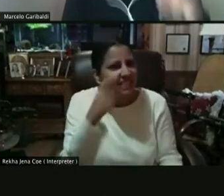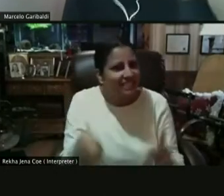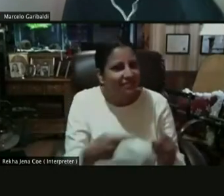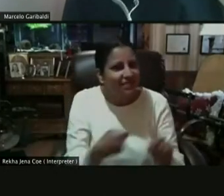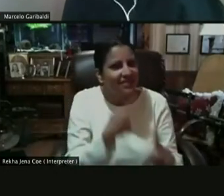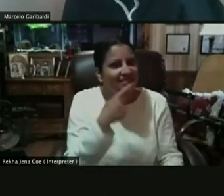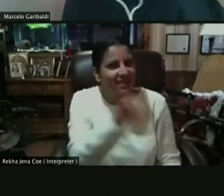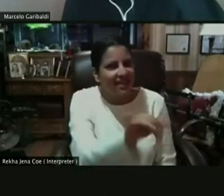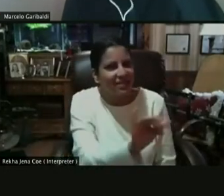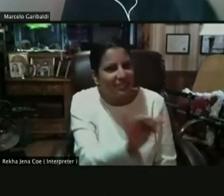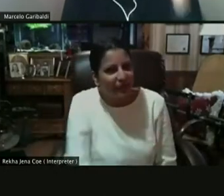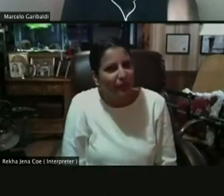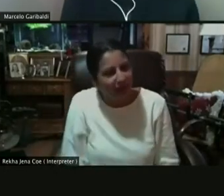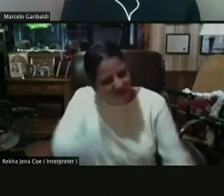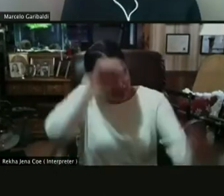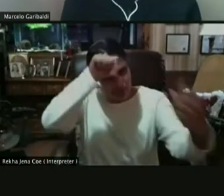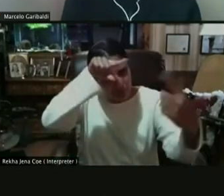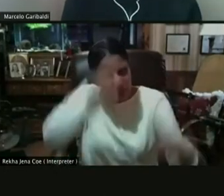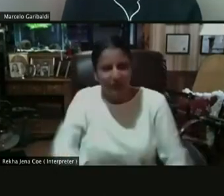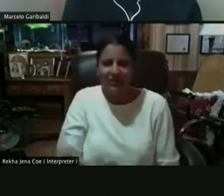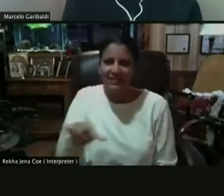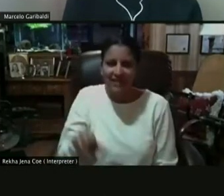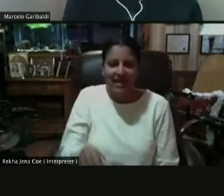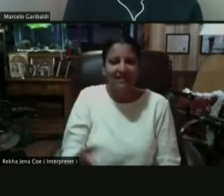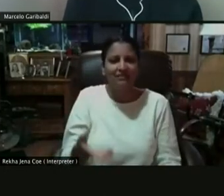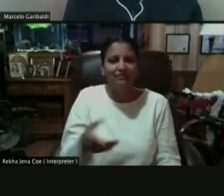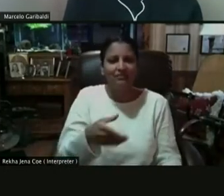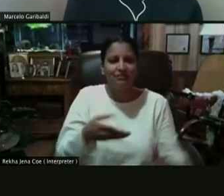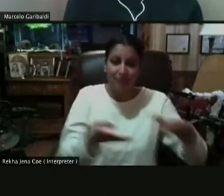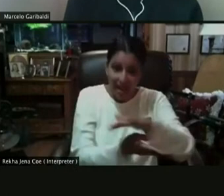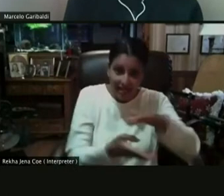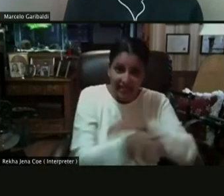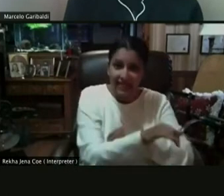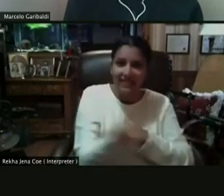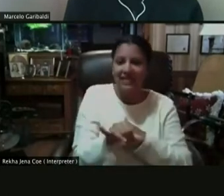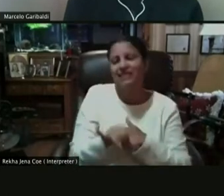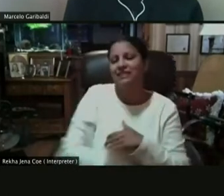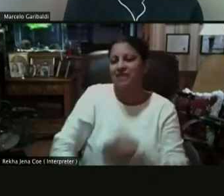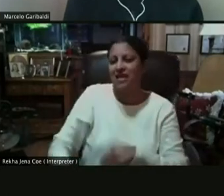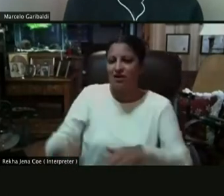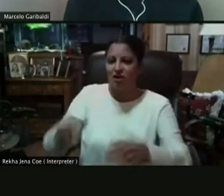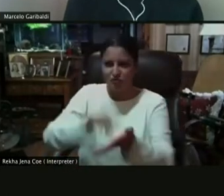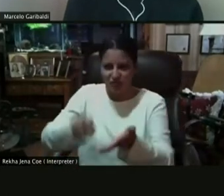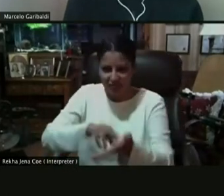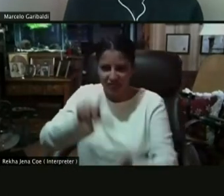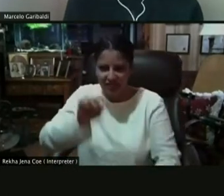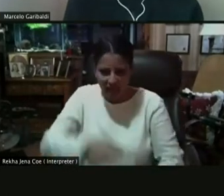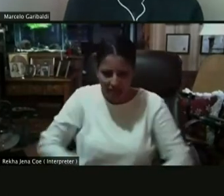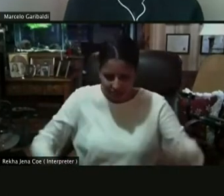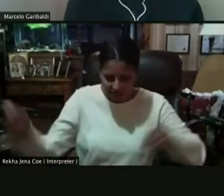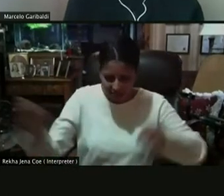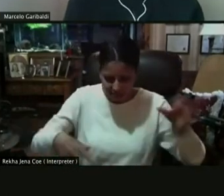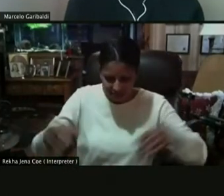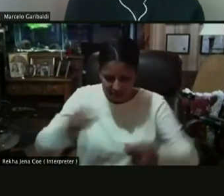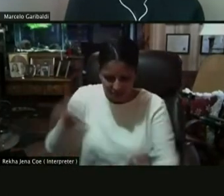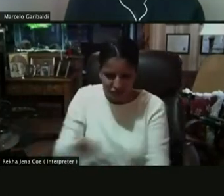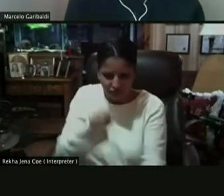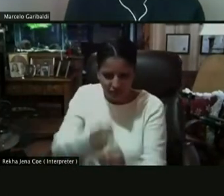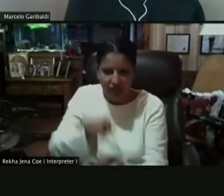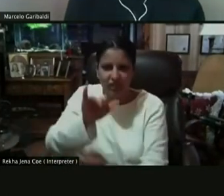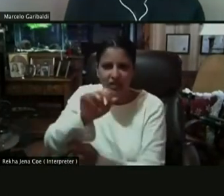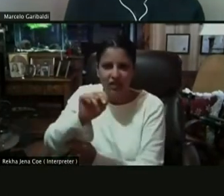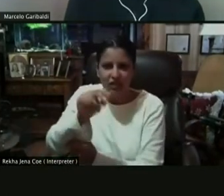baking is kind of like being in a research lab. You know, you're adding things at certain ingredients where you're following a direction, you know,